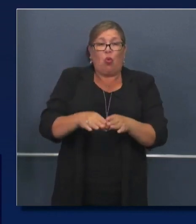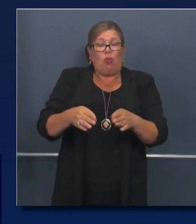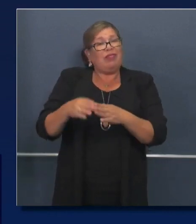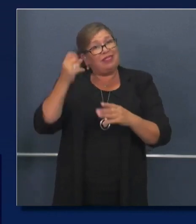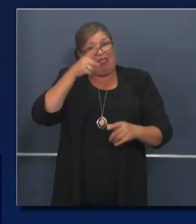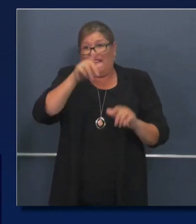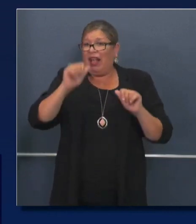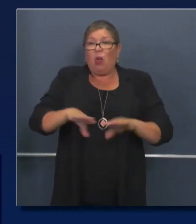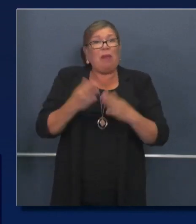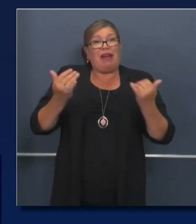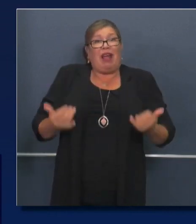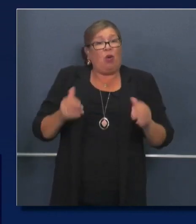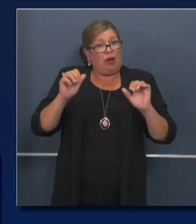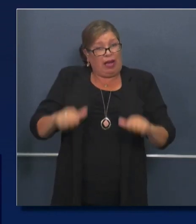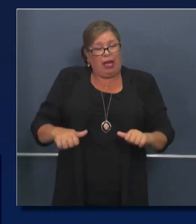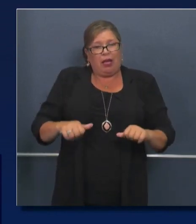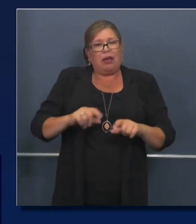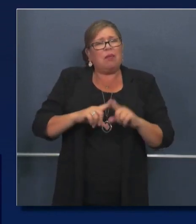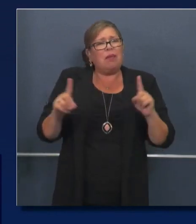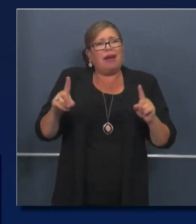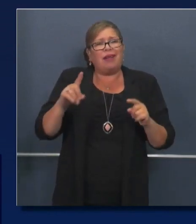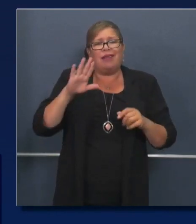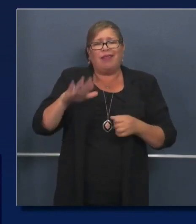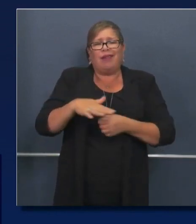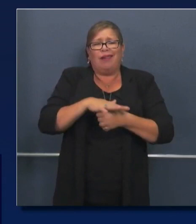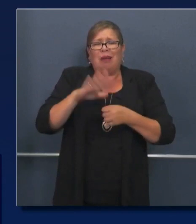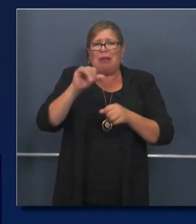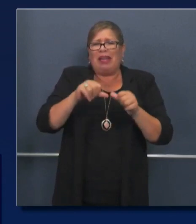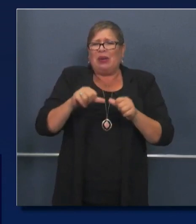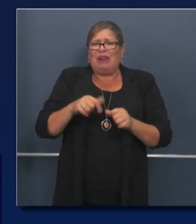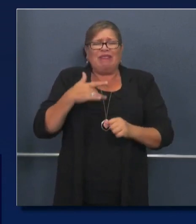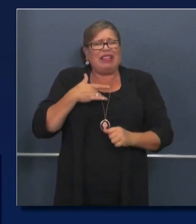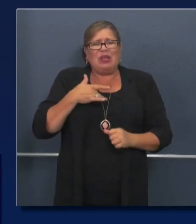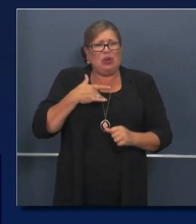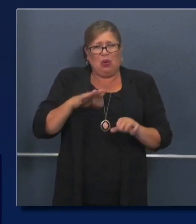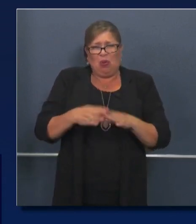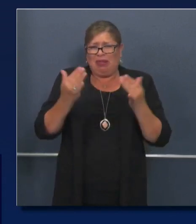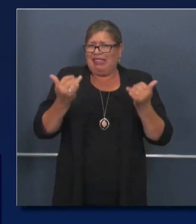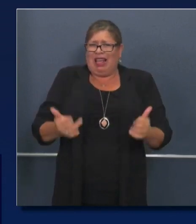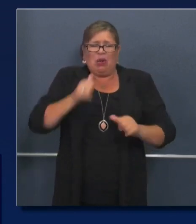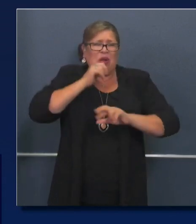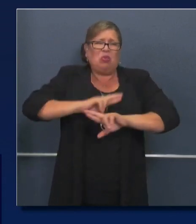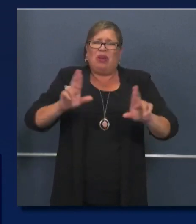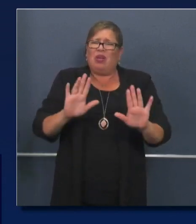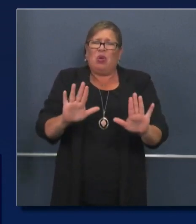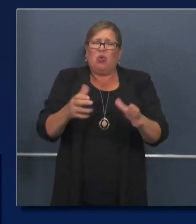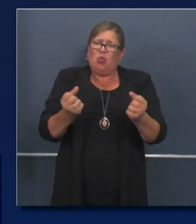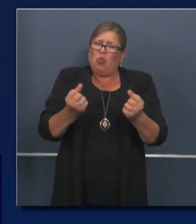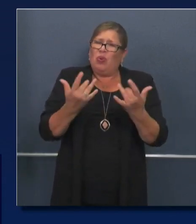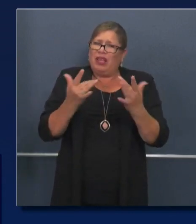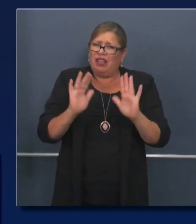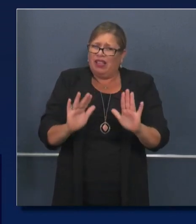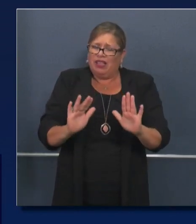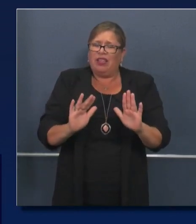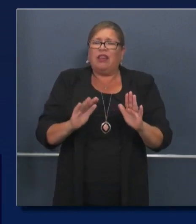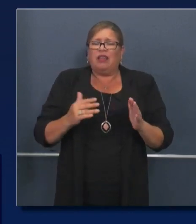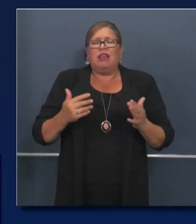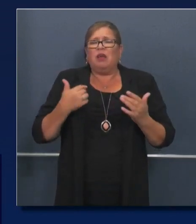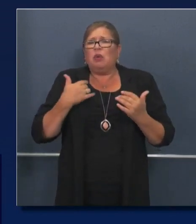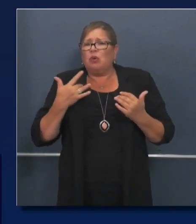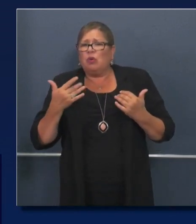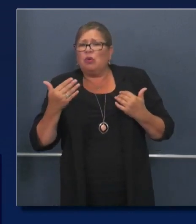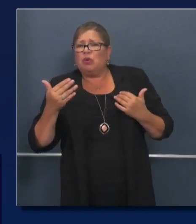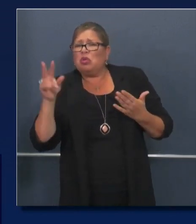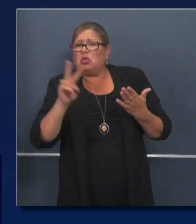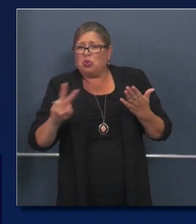sooner. They, because of local conditions, chose to go a little bit later. We, again, encourage that. San Mateo wanted to move a little faster